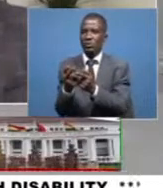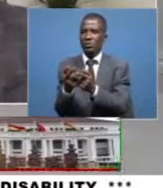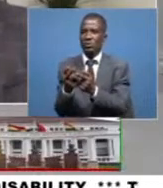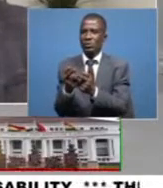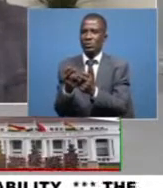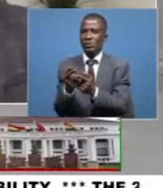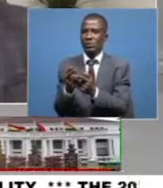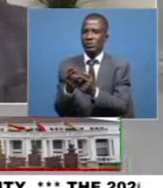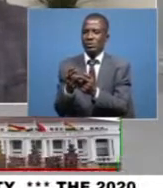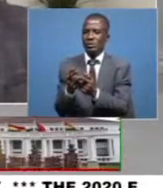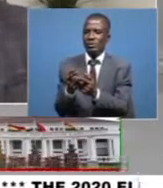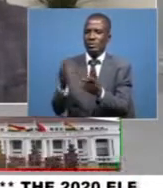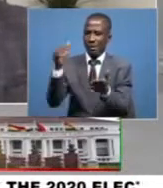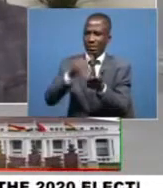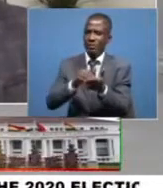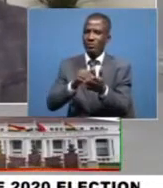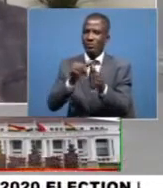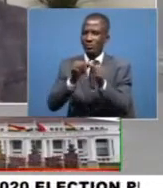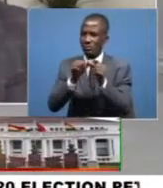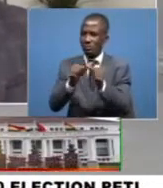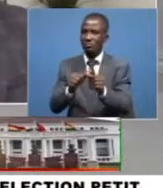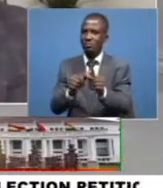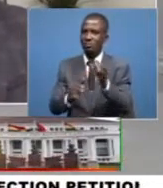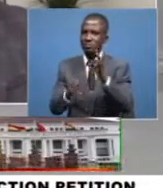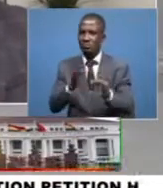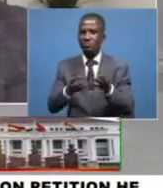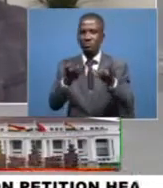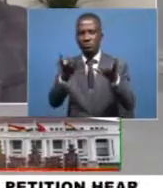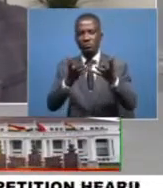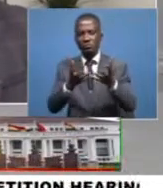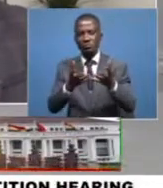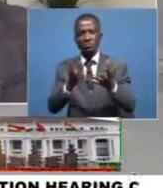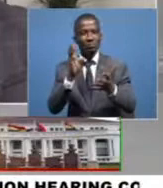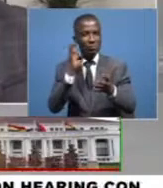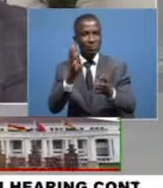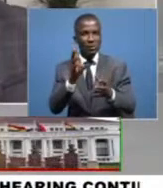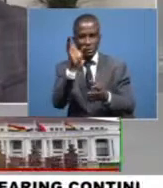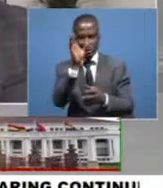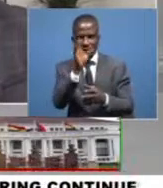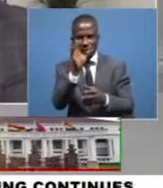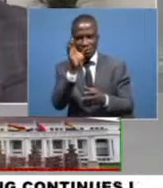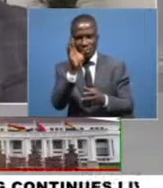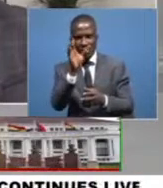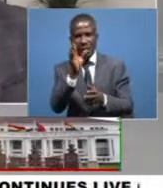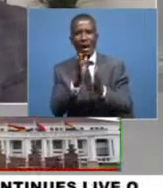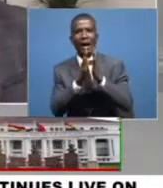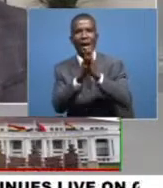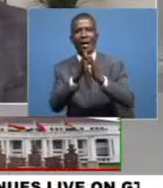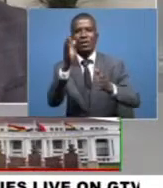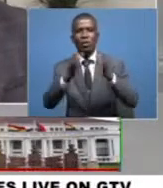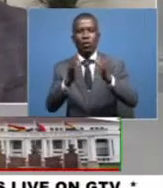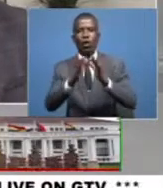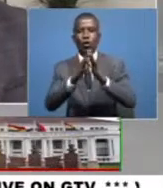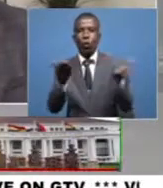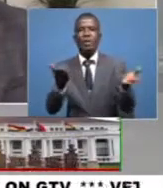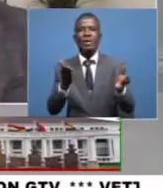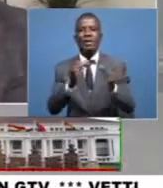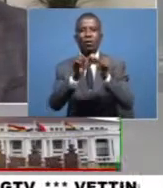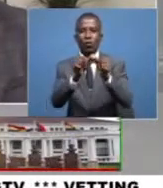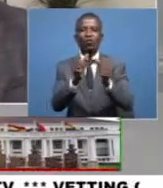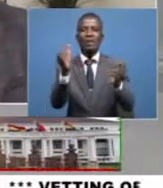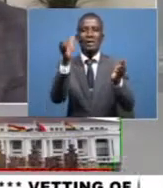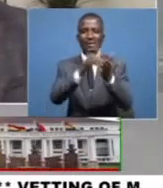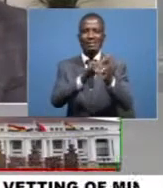civil suit, may then probably, if they've closed their case, may then seek the leave of the courts to reopen their case and try